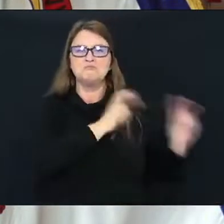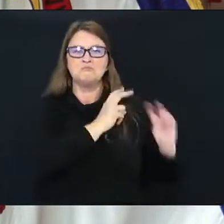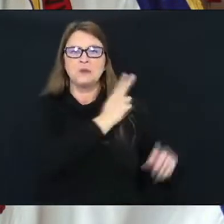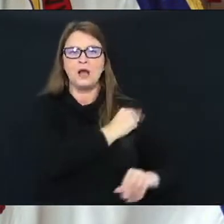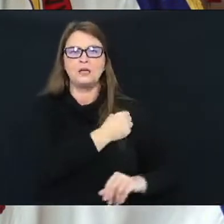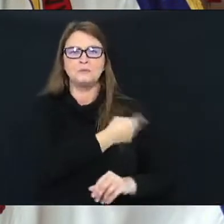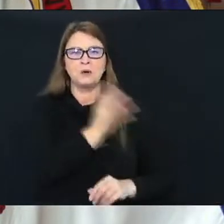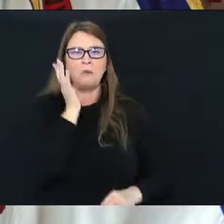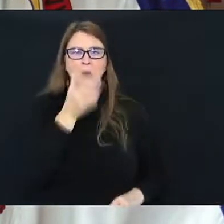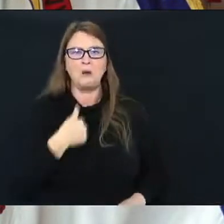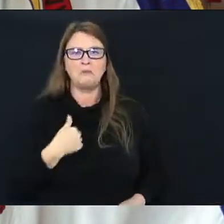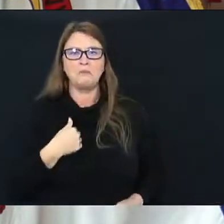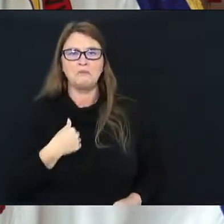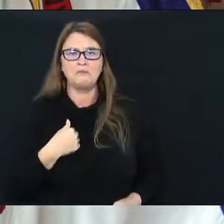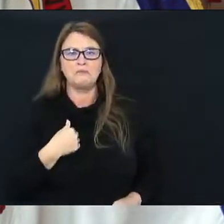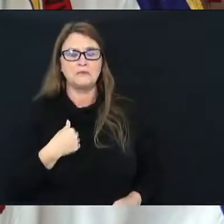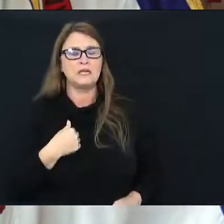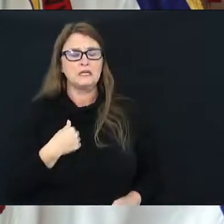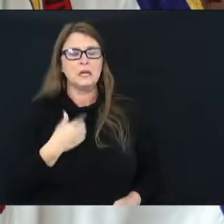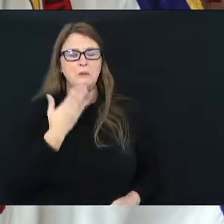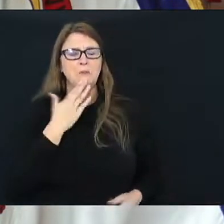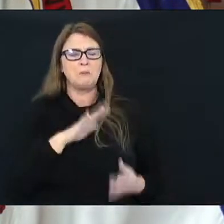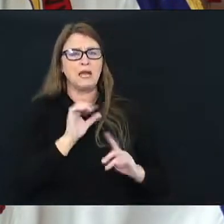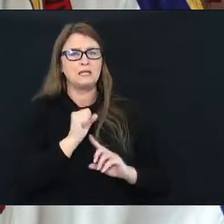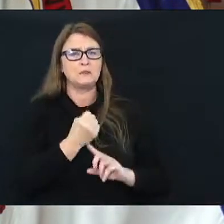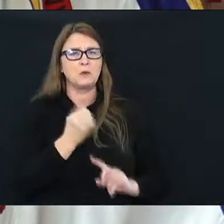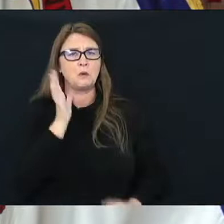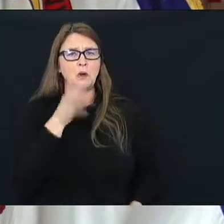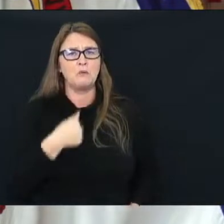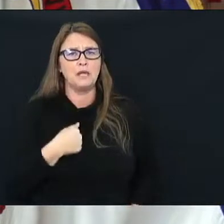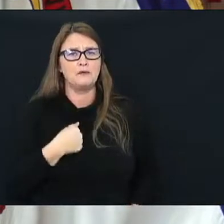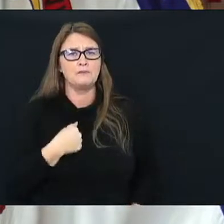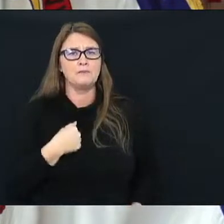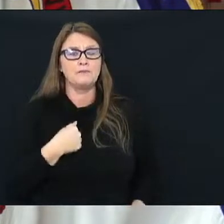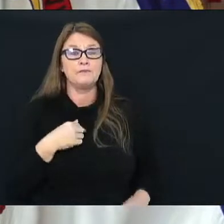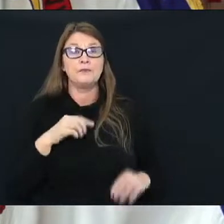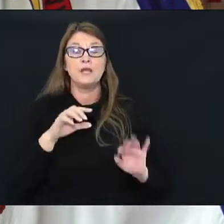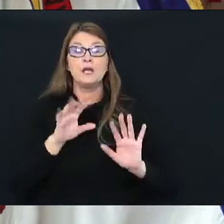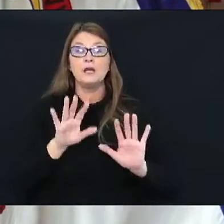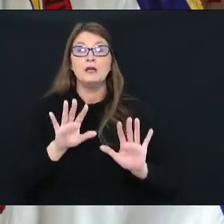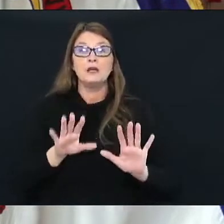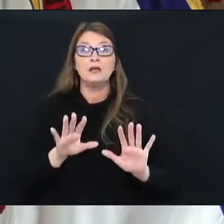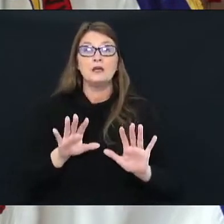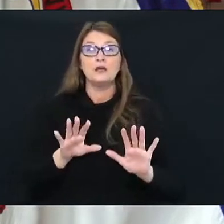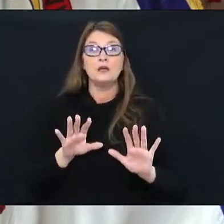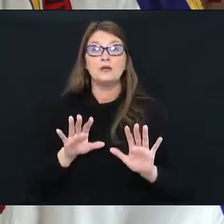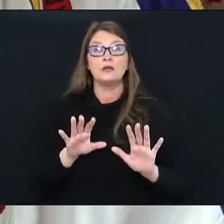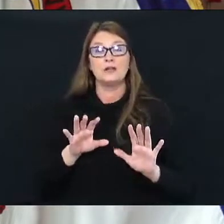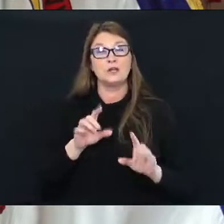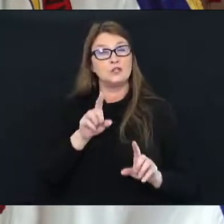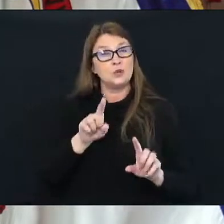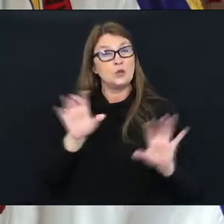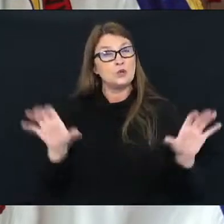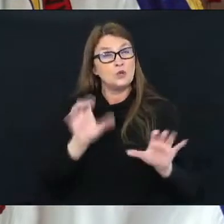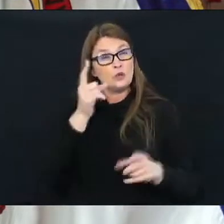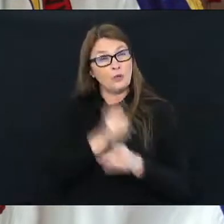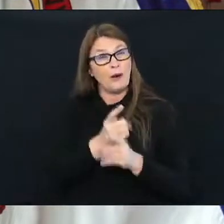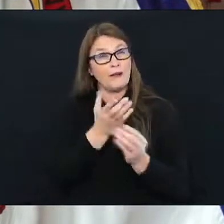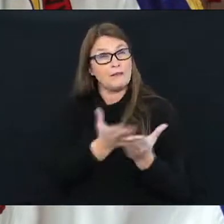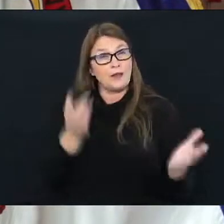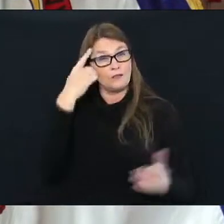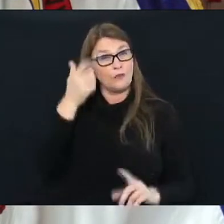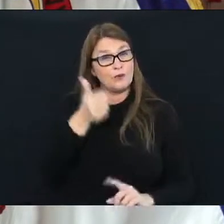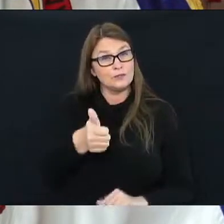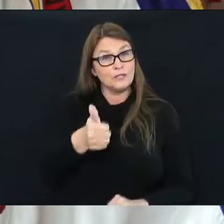in really tough shape, really, really tough shape. So, stack the deck in your favor. You got to